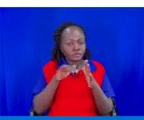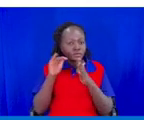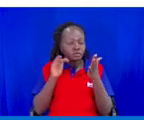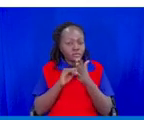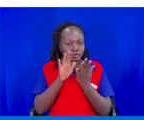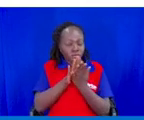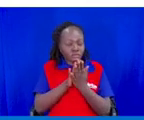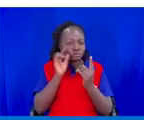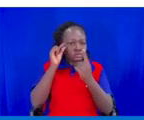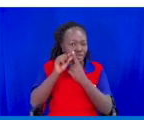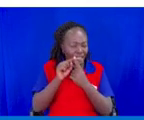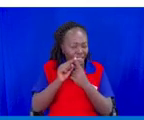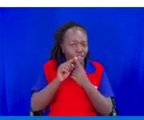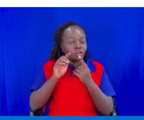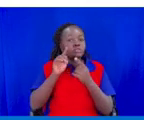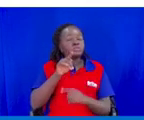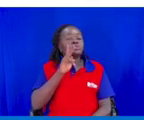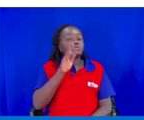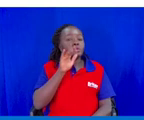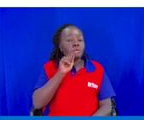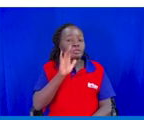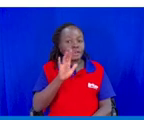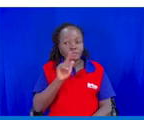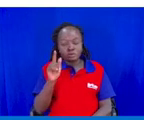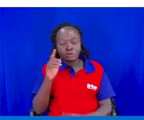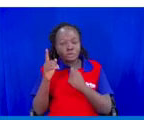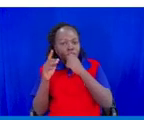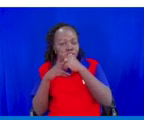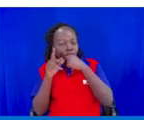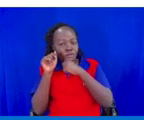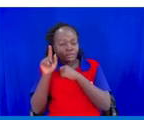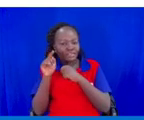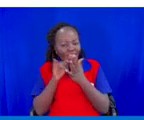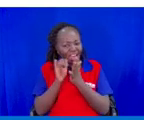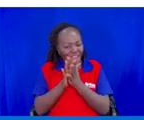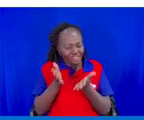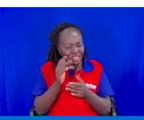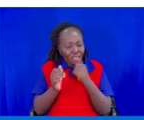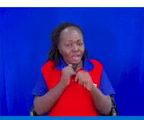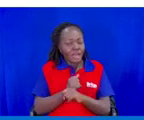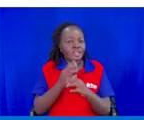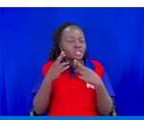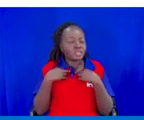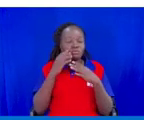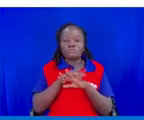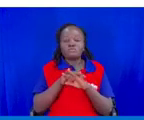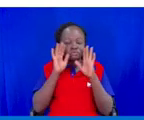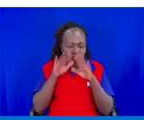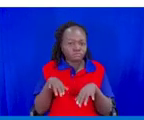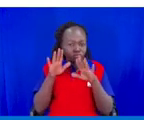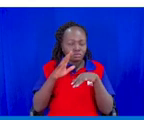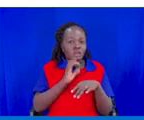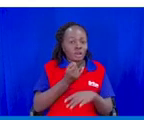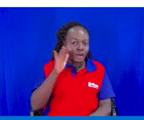of 2.5 to 7.5%. And this year it's because of the good rainfall that we've received. Our